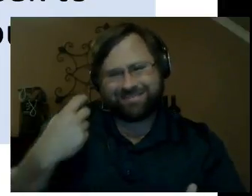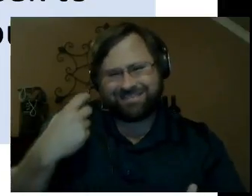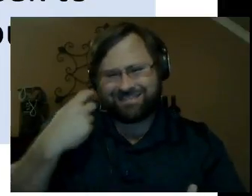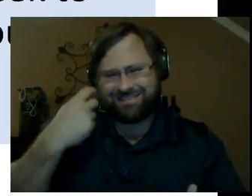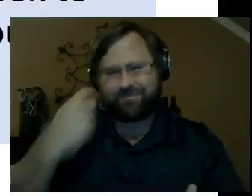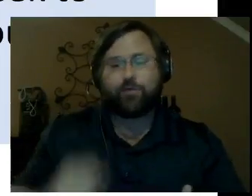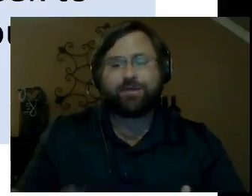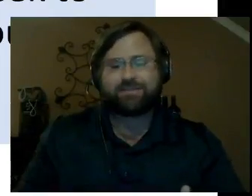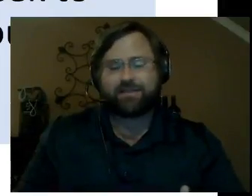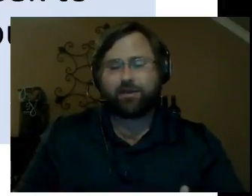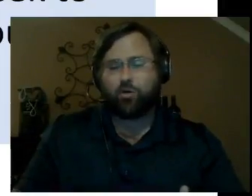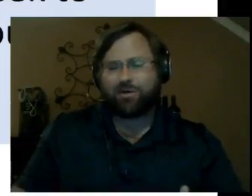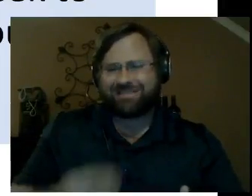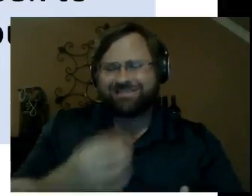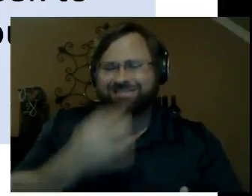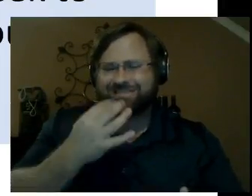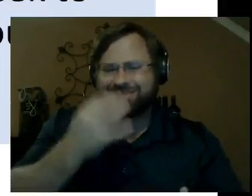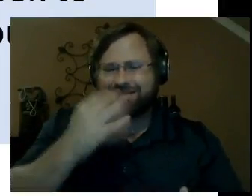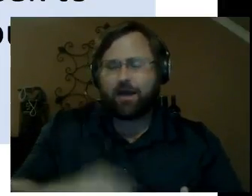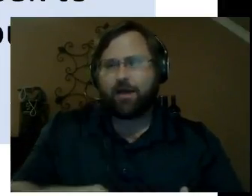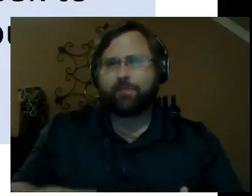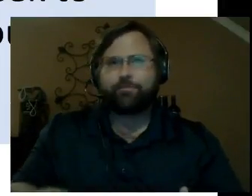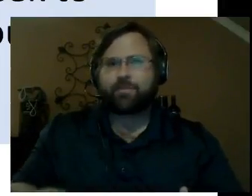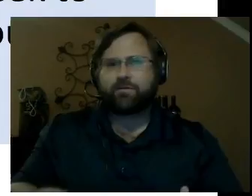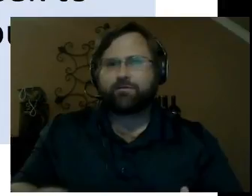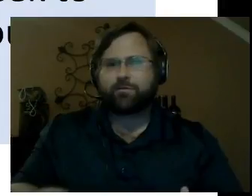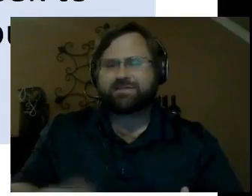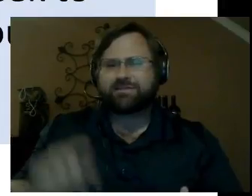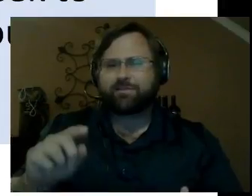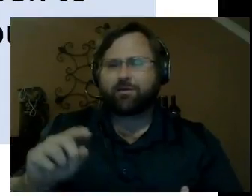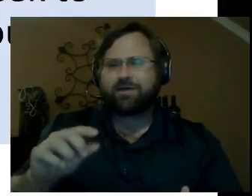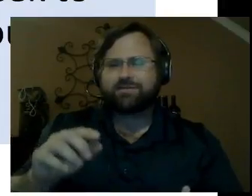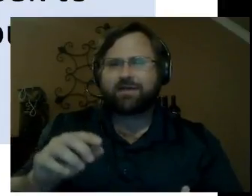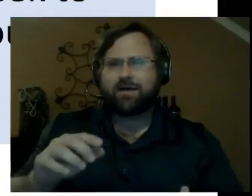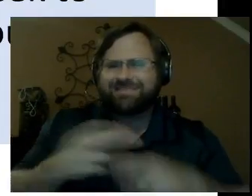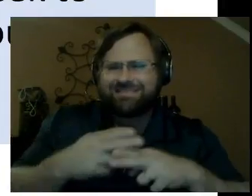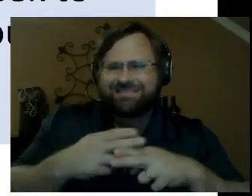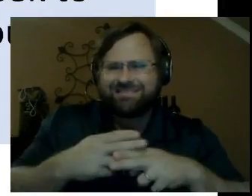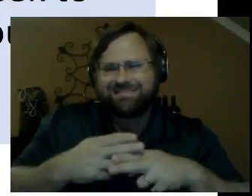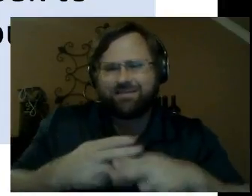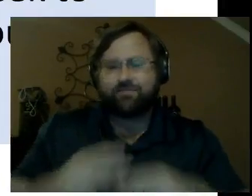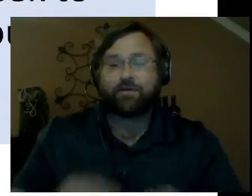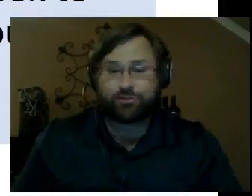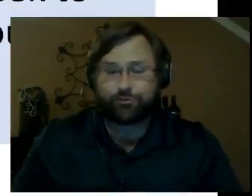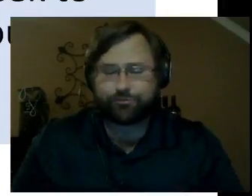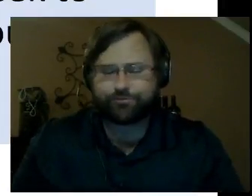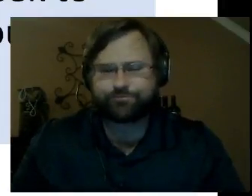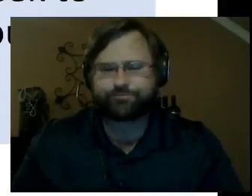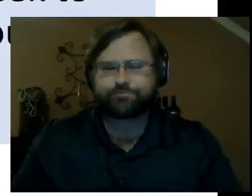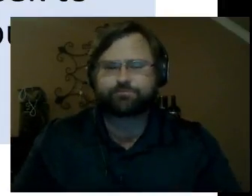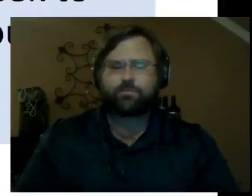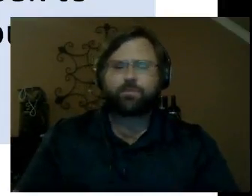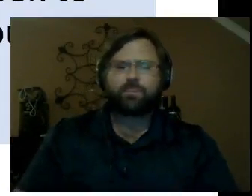time, very recently, or if you wanted to say something was very soon.